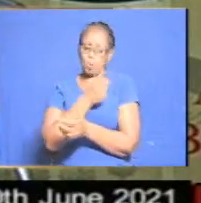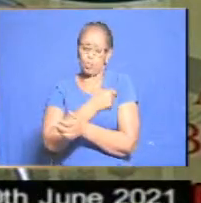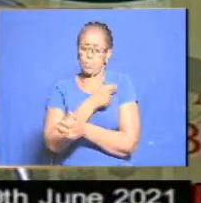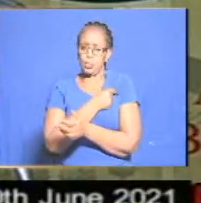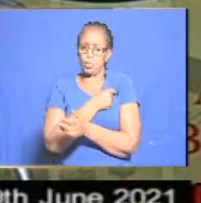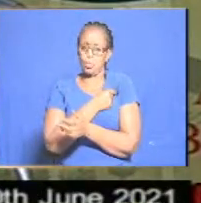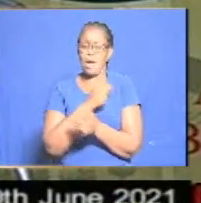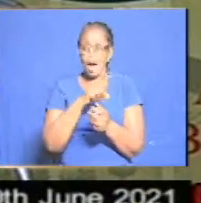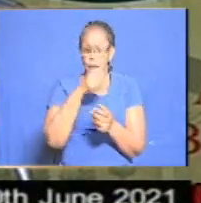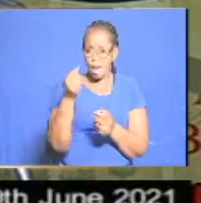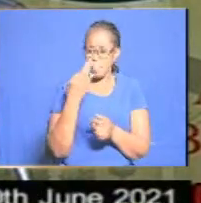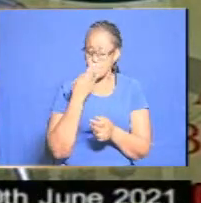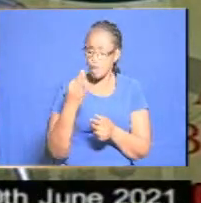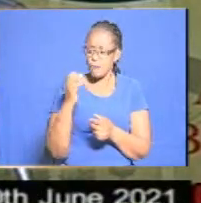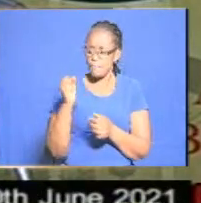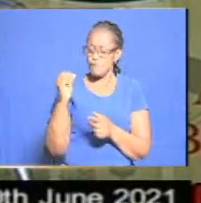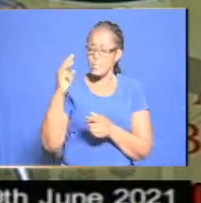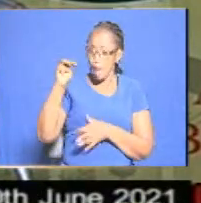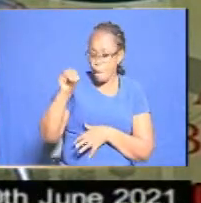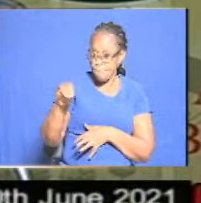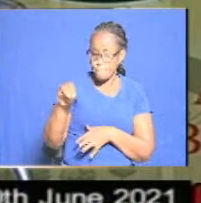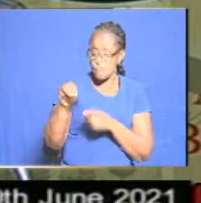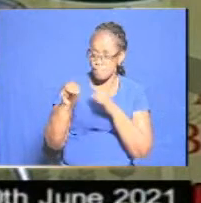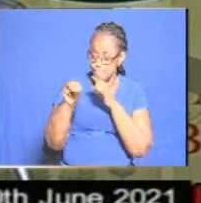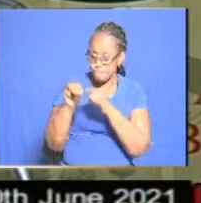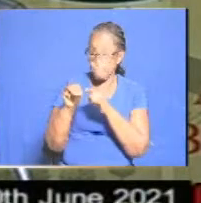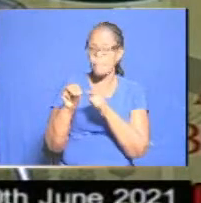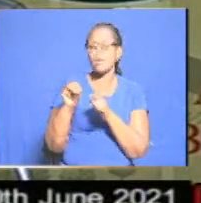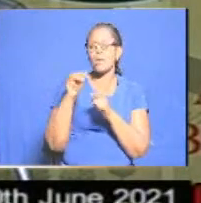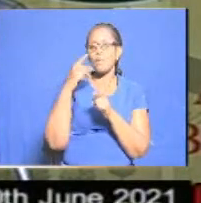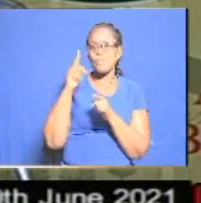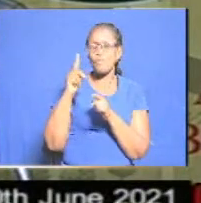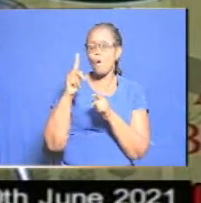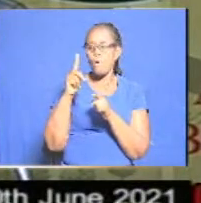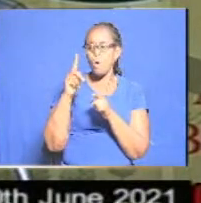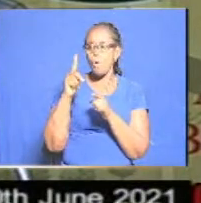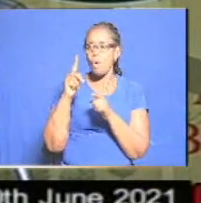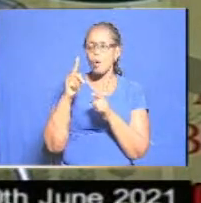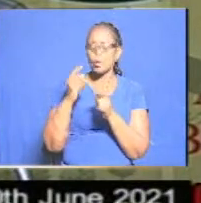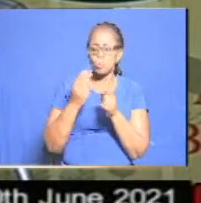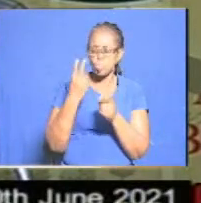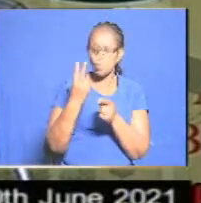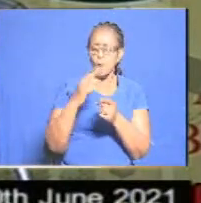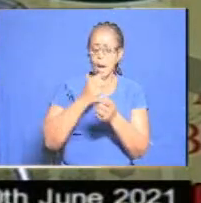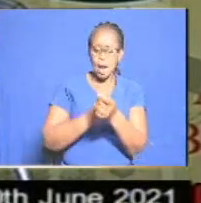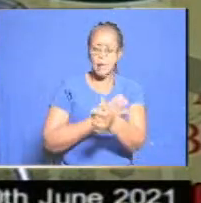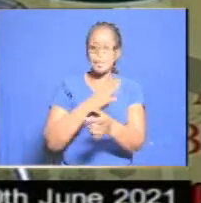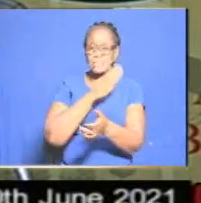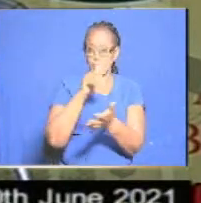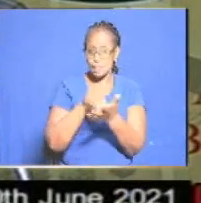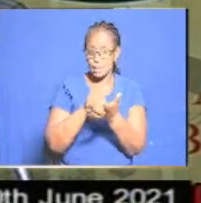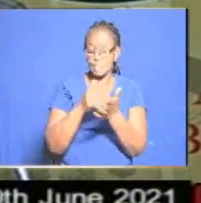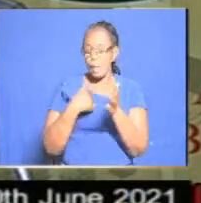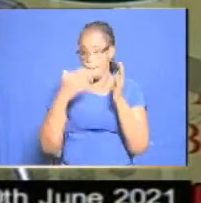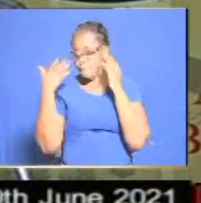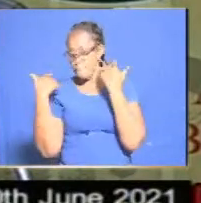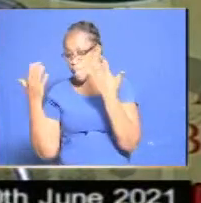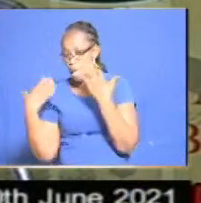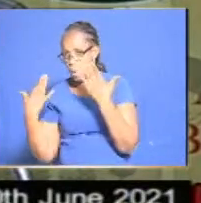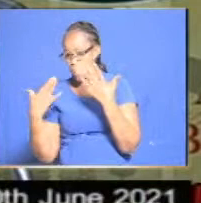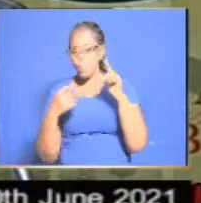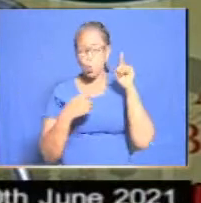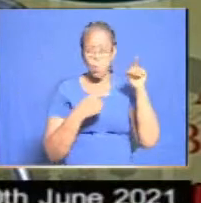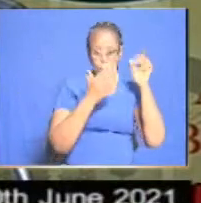further ₱350 million has been set aside for the establishment of 2 cancer centers in Meru and Kakamega.